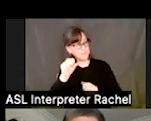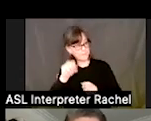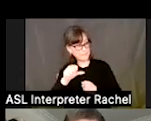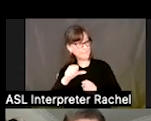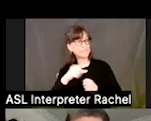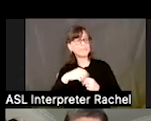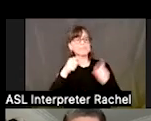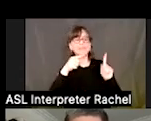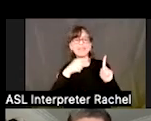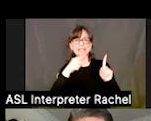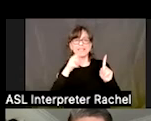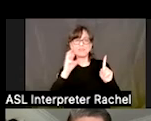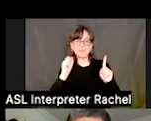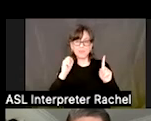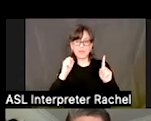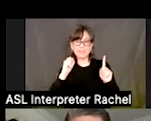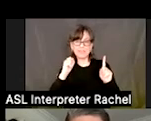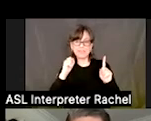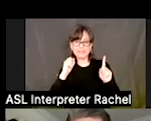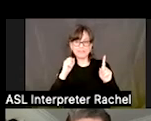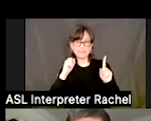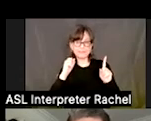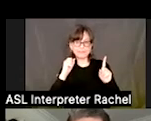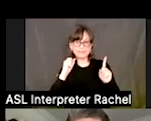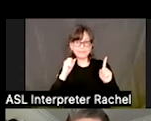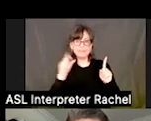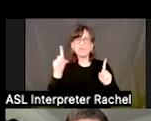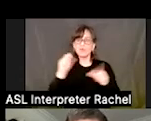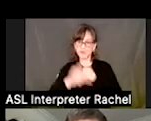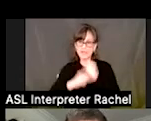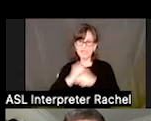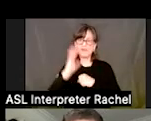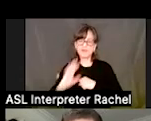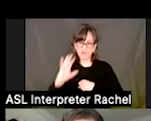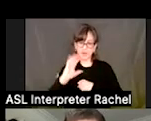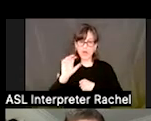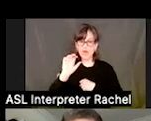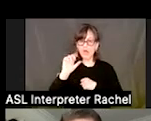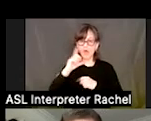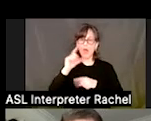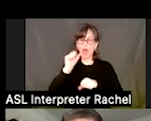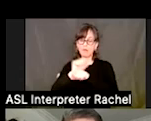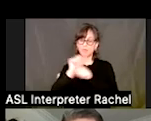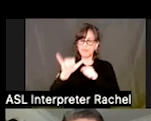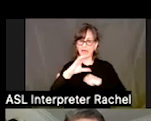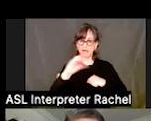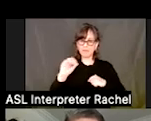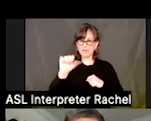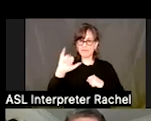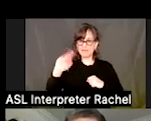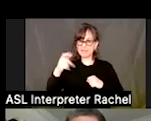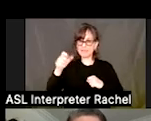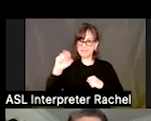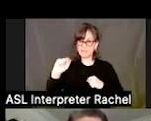this was, as I said, 20 years ago, I was with Simpson Strong Tie for 24 years, and I handled